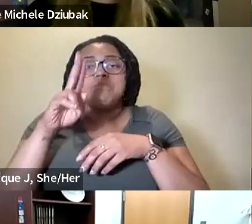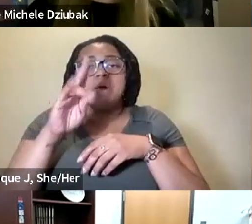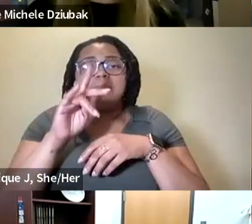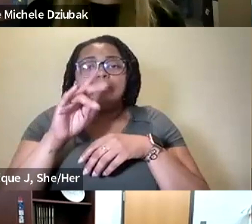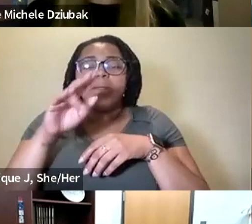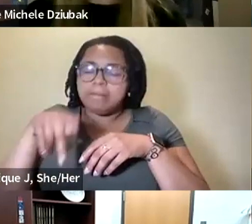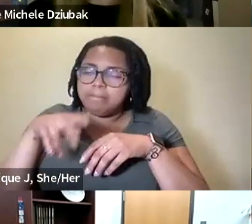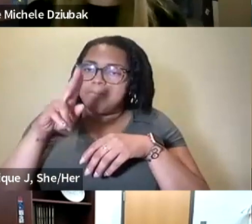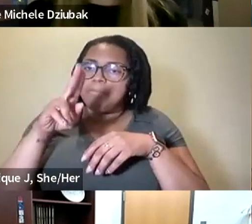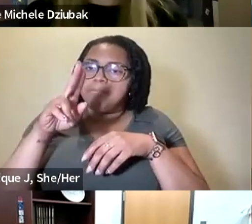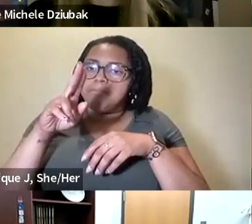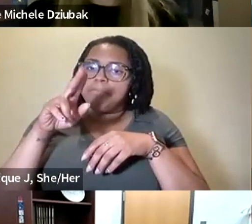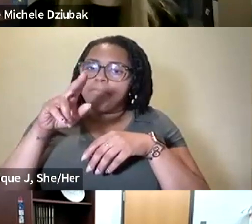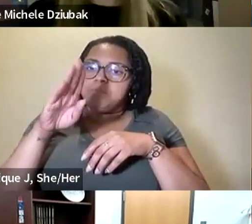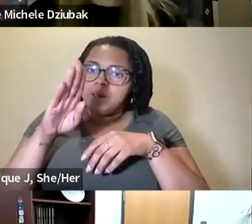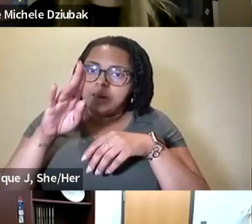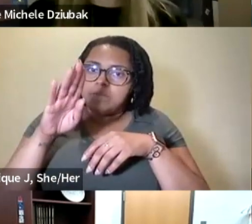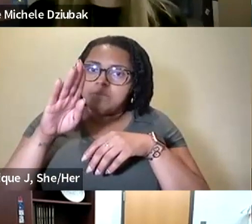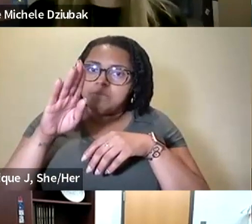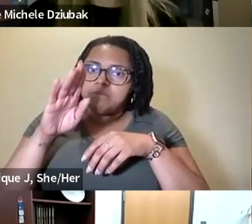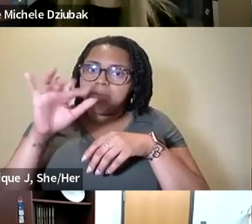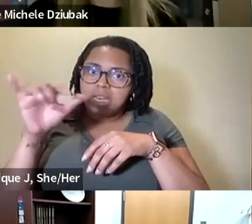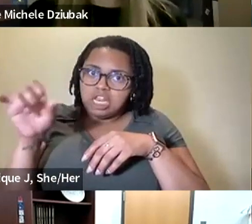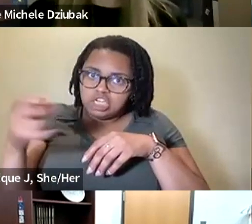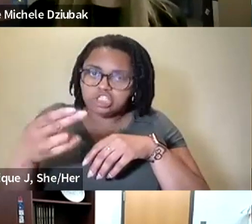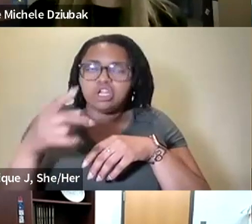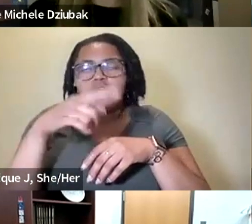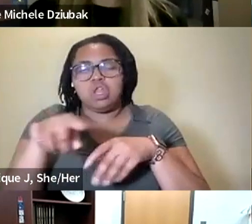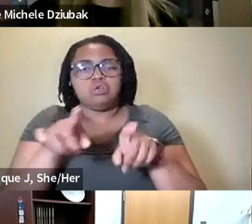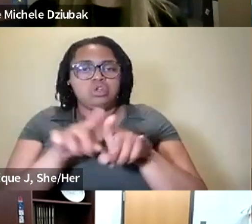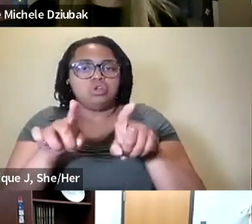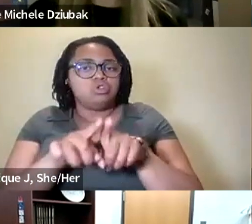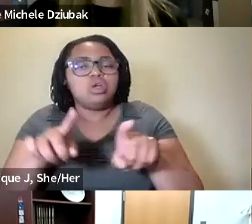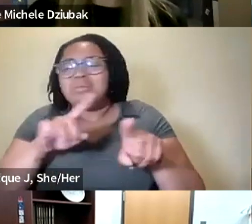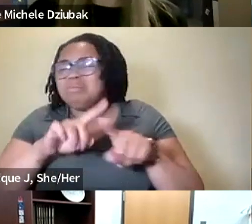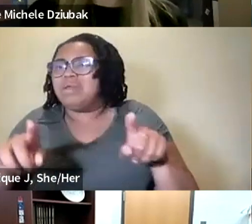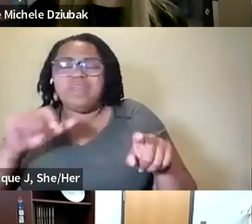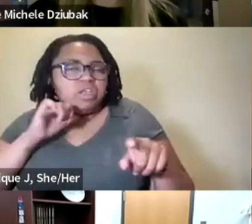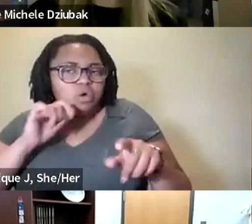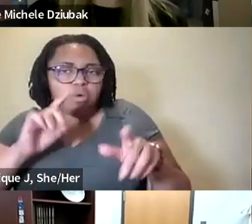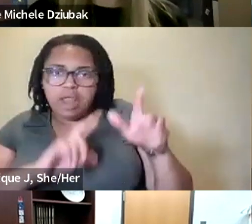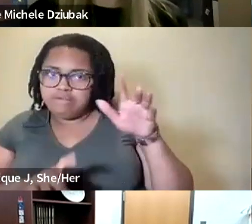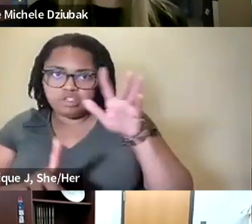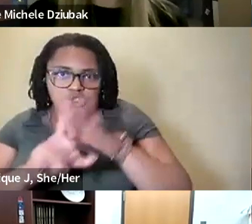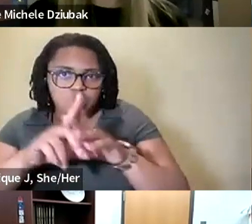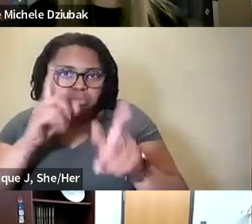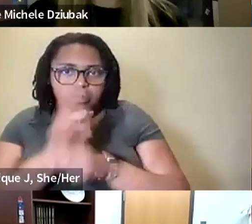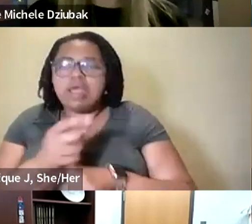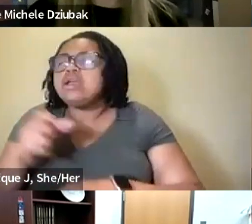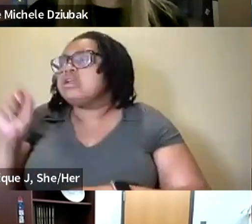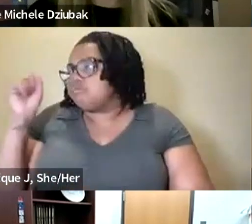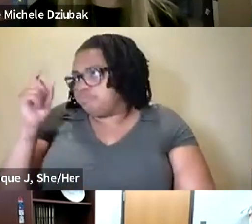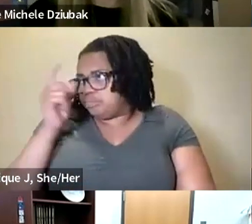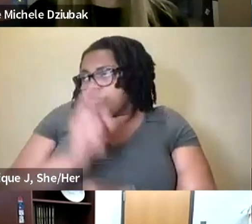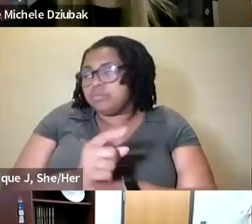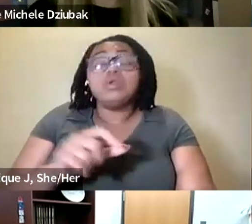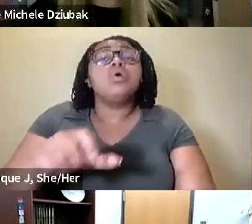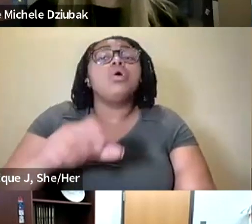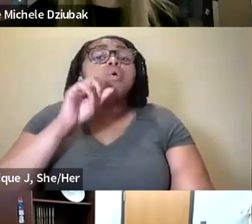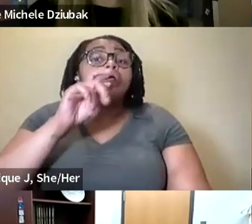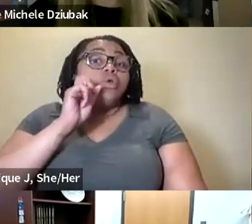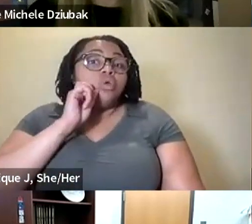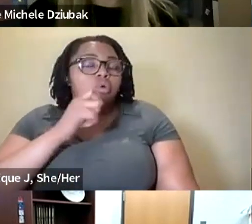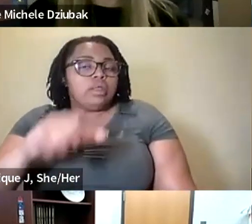No. Okay. Cool. So next question, Barbara, again, can